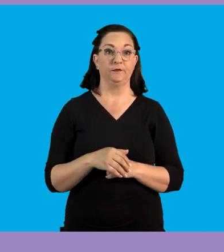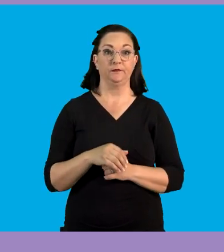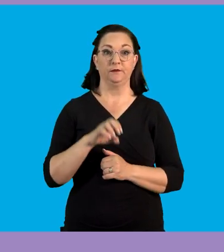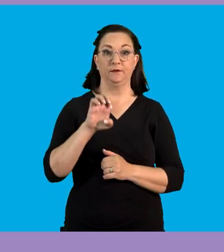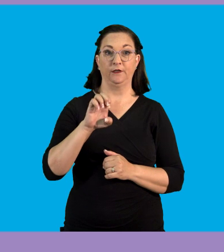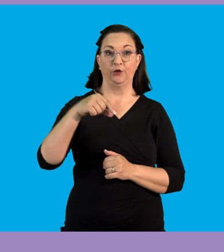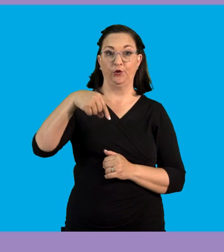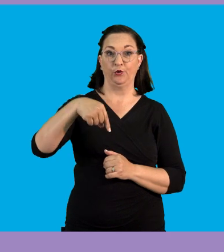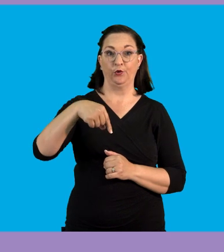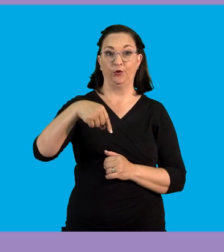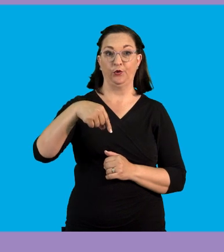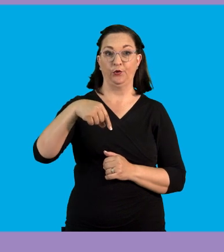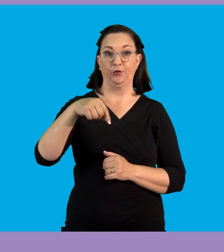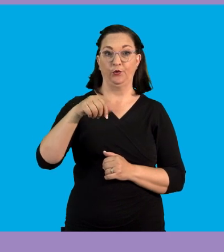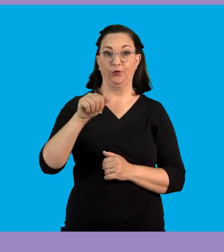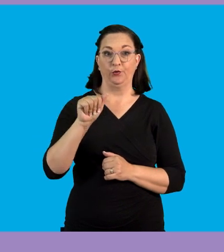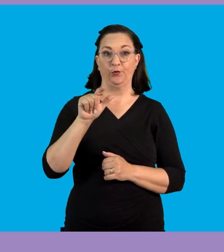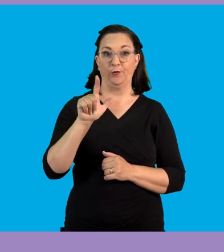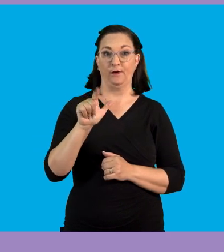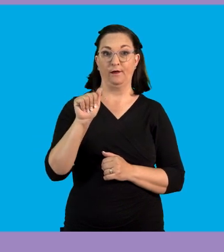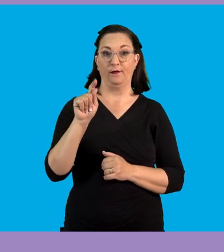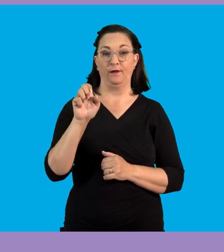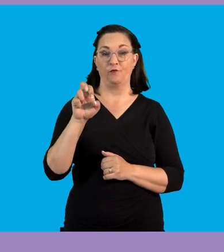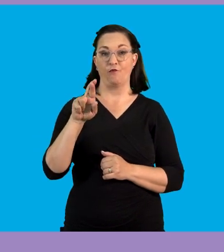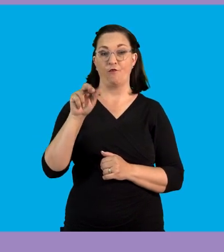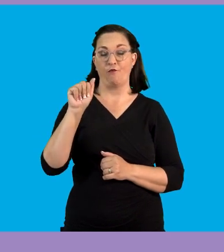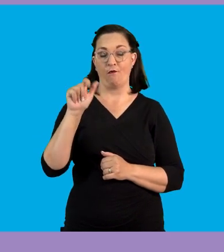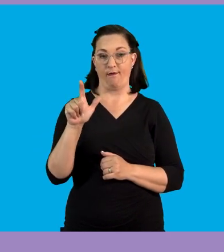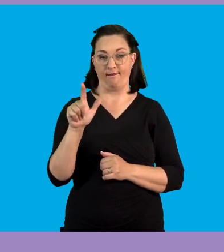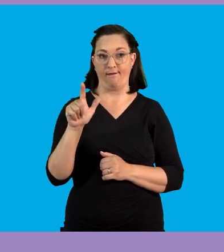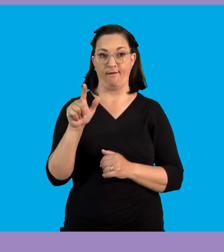was an equilateral triangle. Equilateral